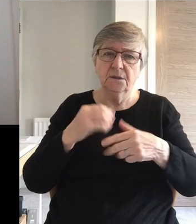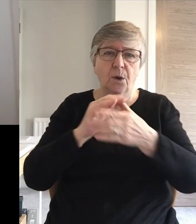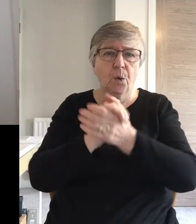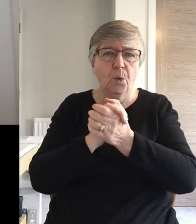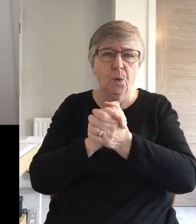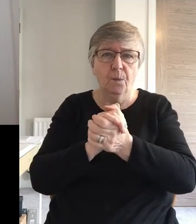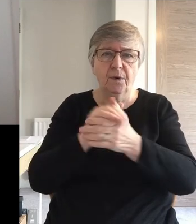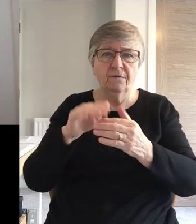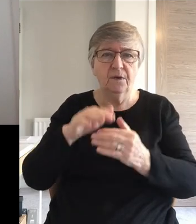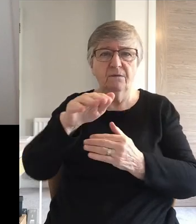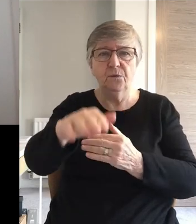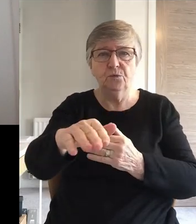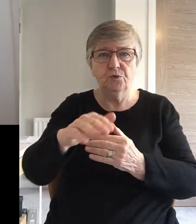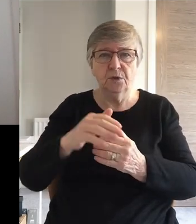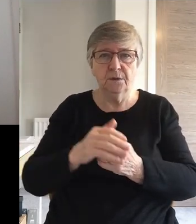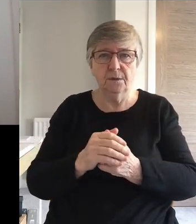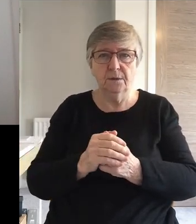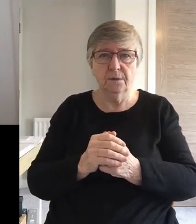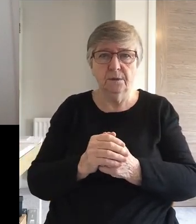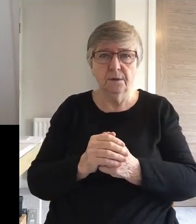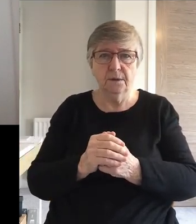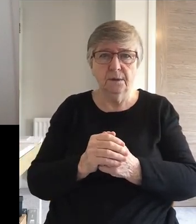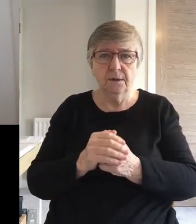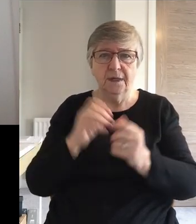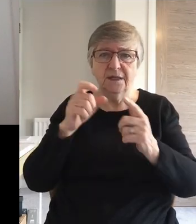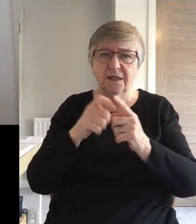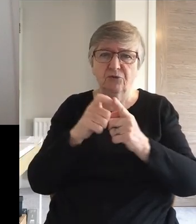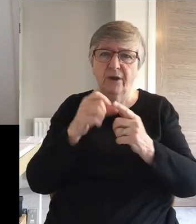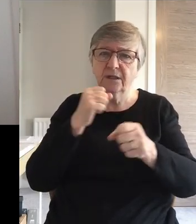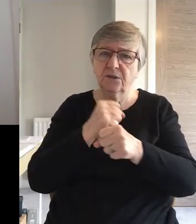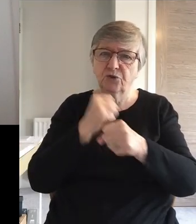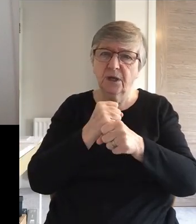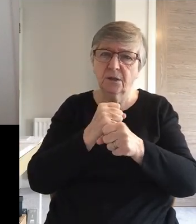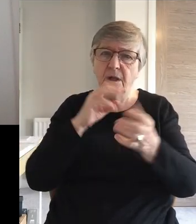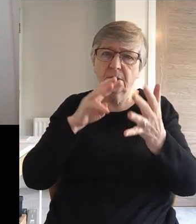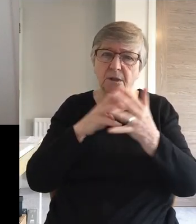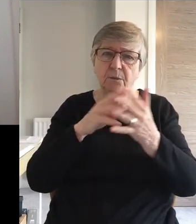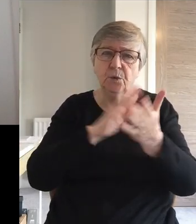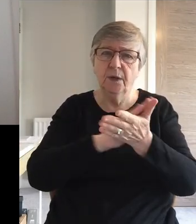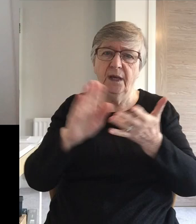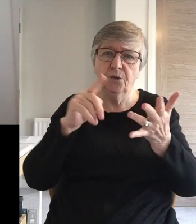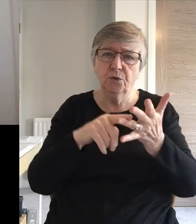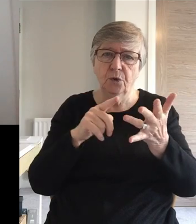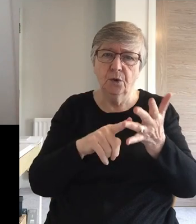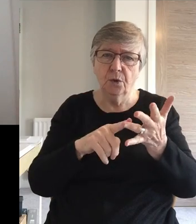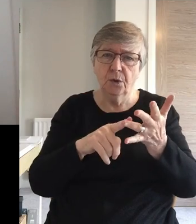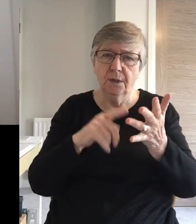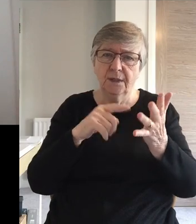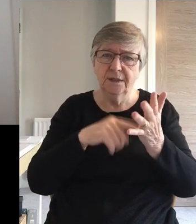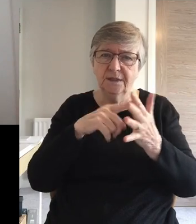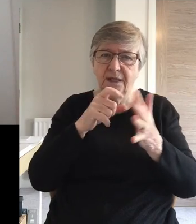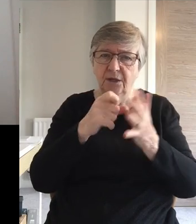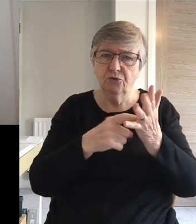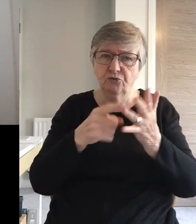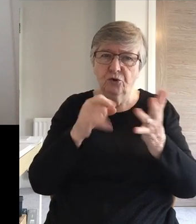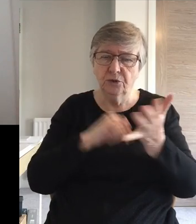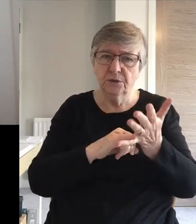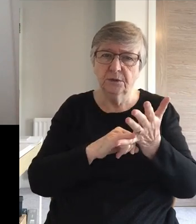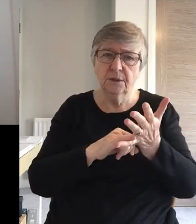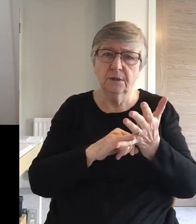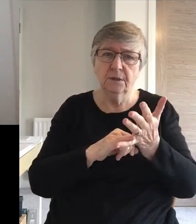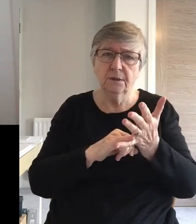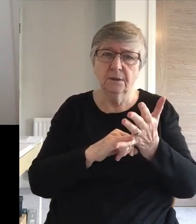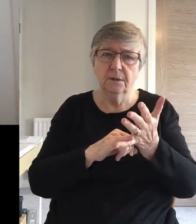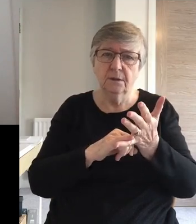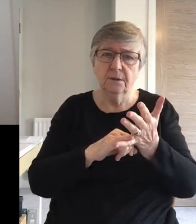future. The Director General of the World Health Organization, Tedros Adhanom